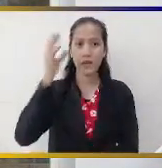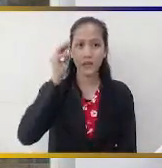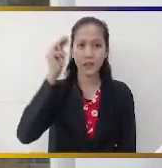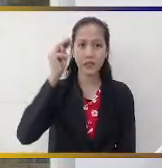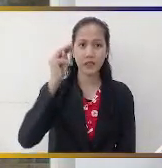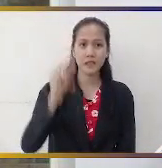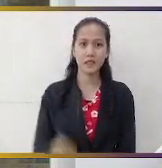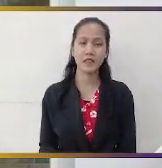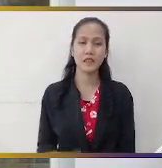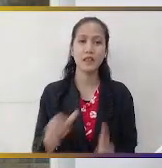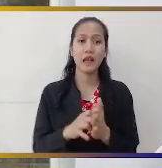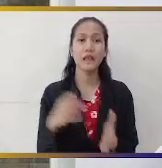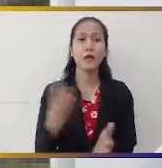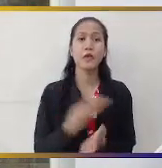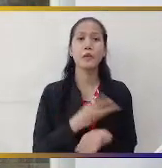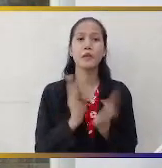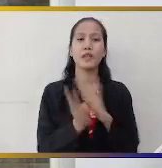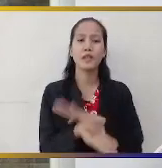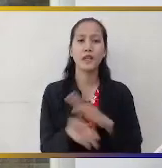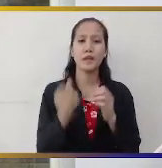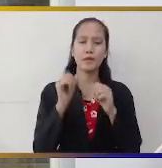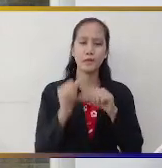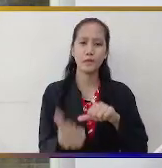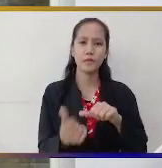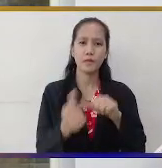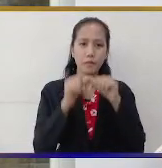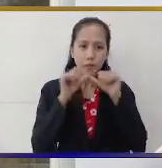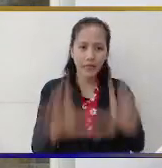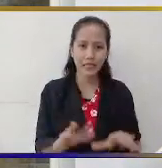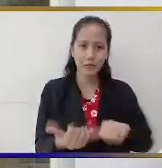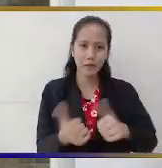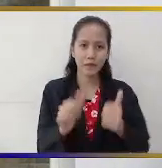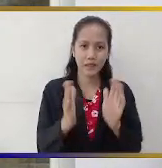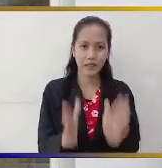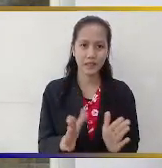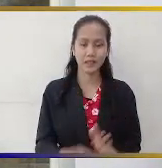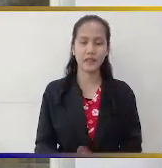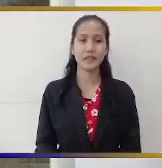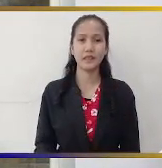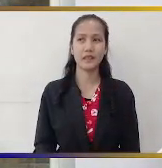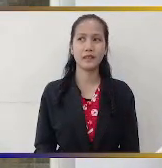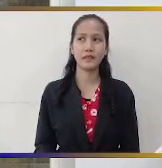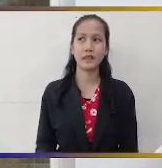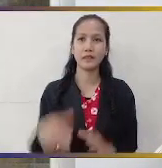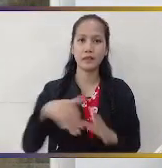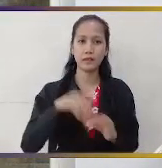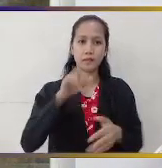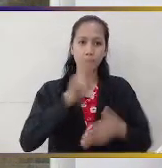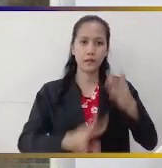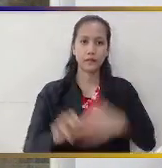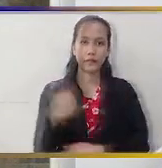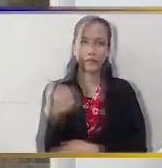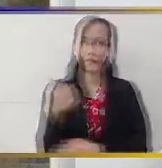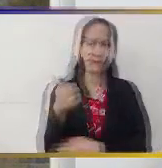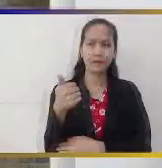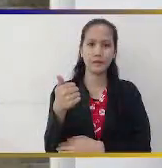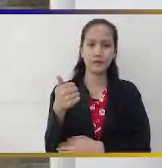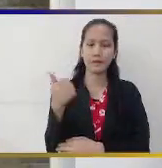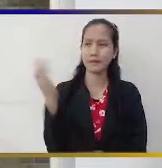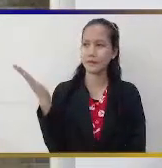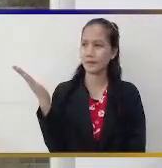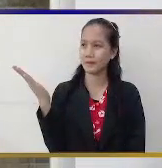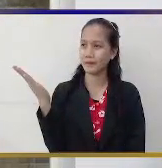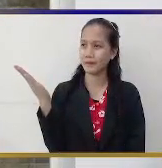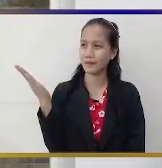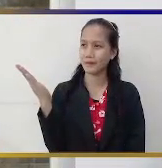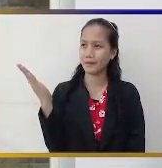become a bigger person. Amen. Amen. Look at verse 10. Now he that ministers seed to the